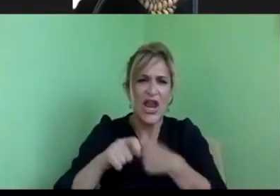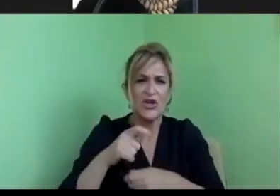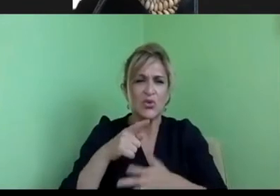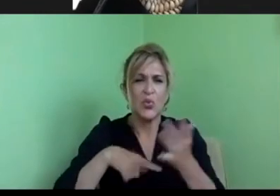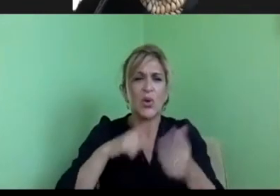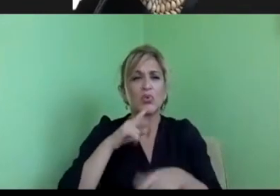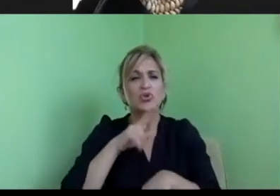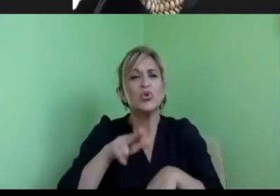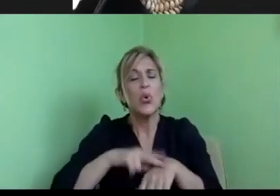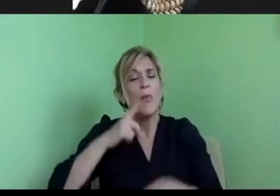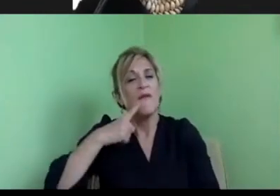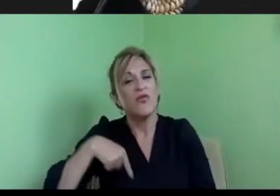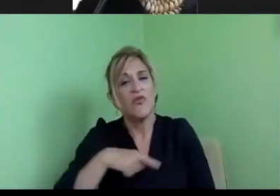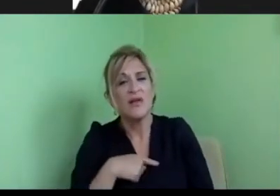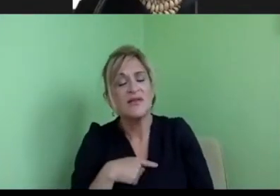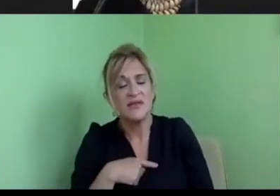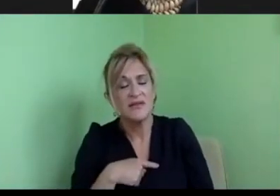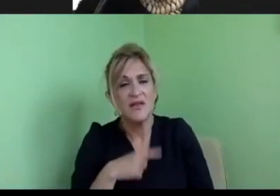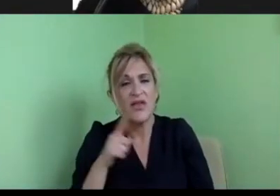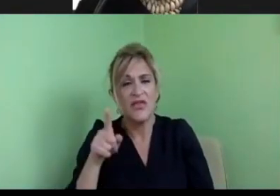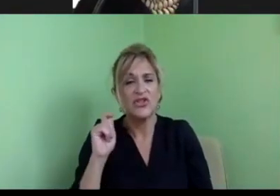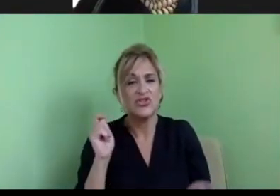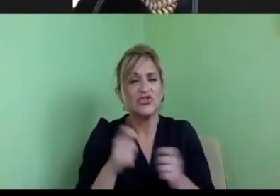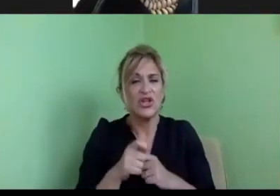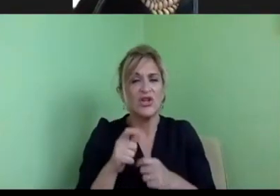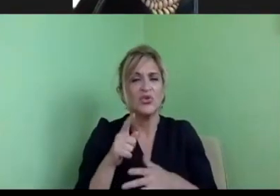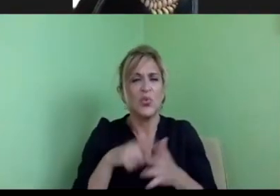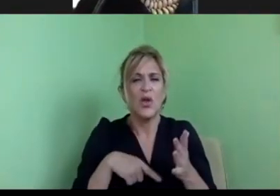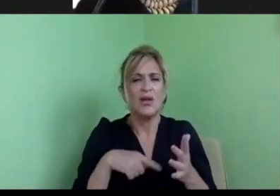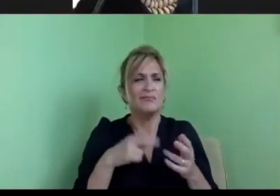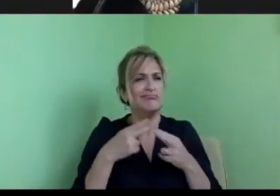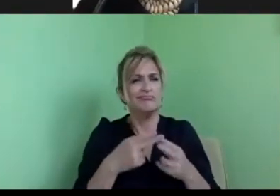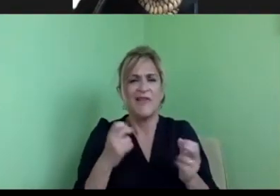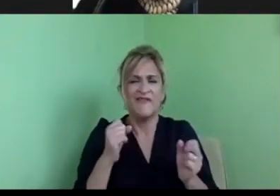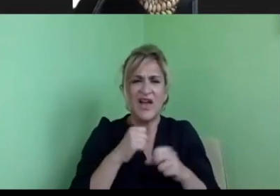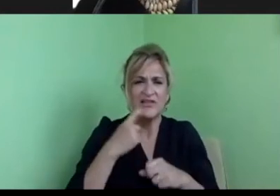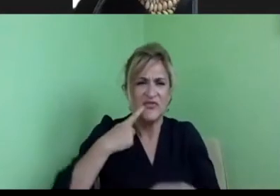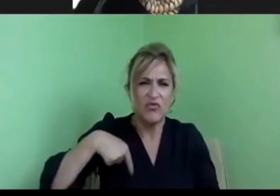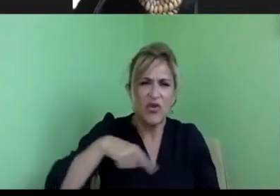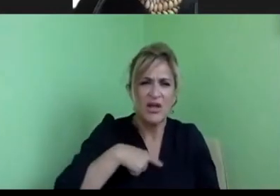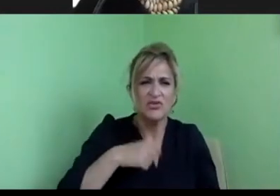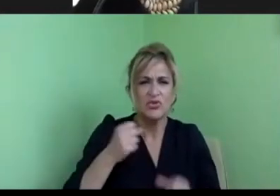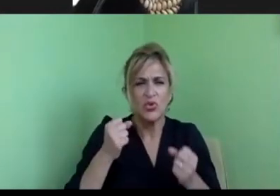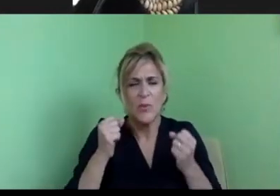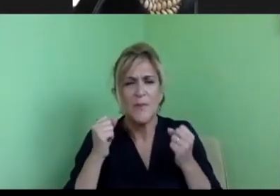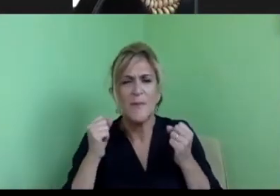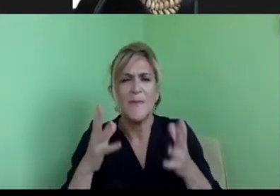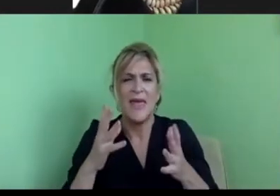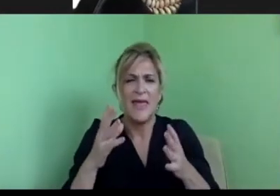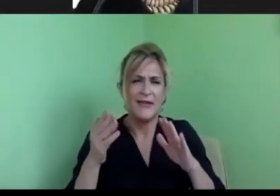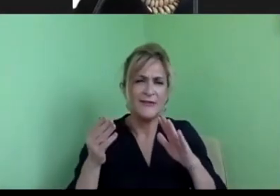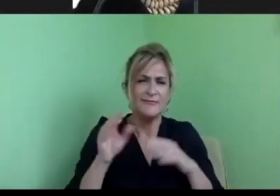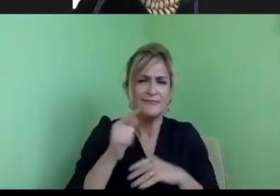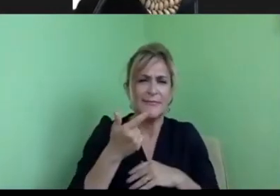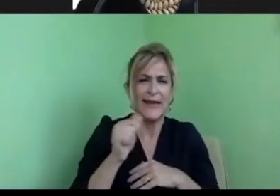they changed whatever you know violence was for us you know and and there was so much gaslighting and stuff and so that we